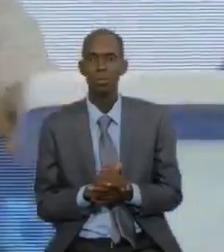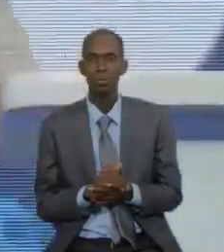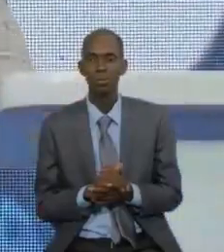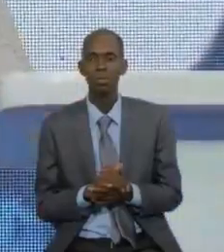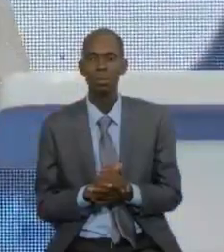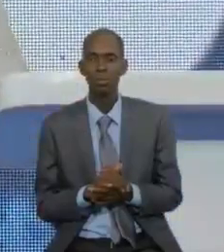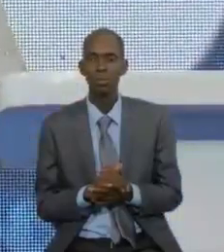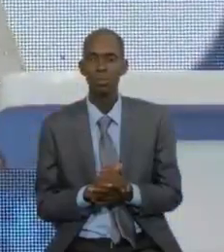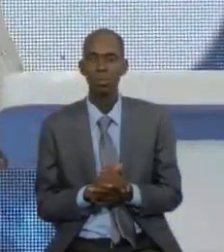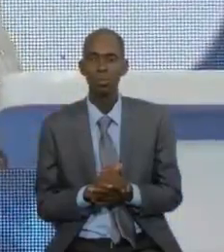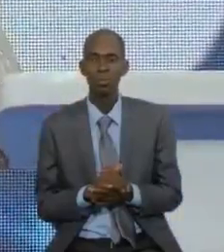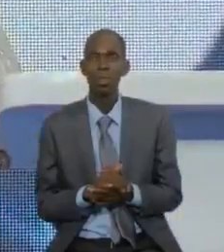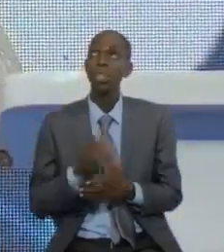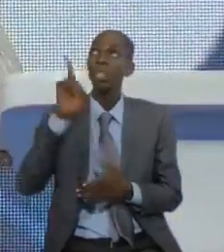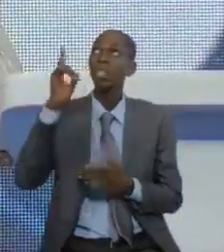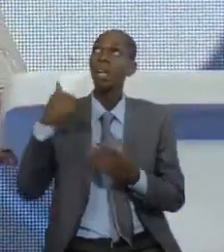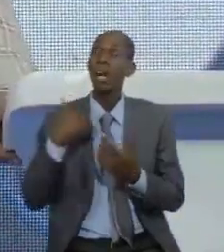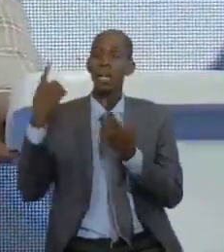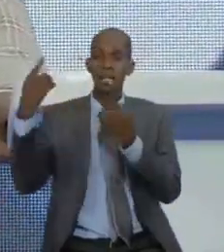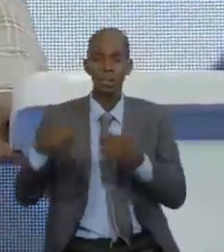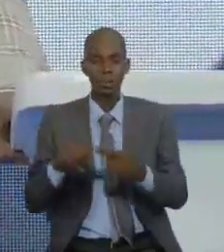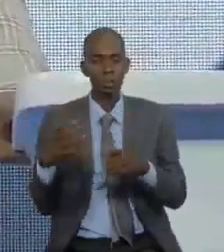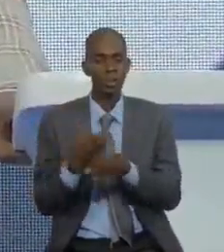He has come to take that problem away.